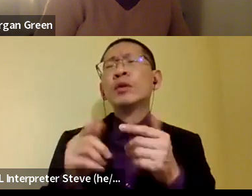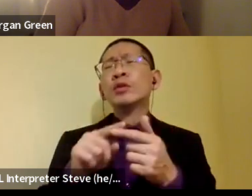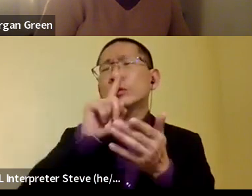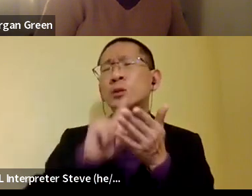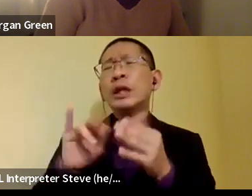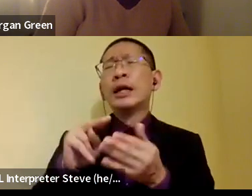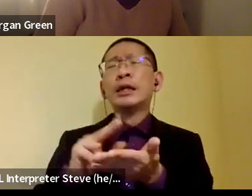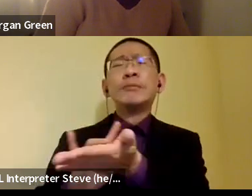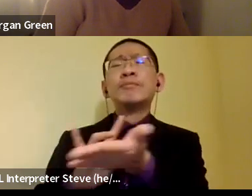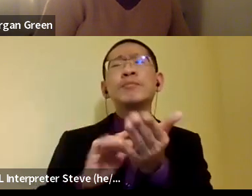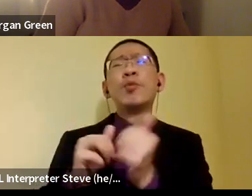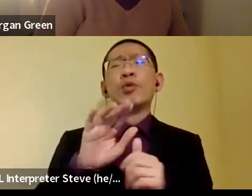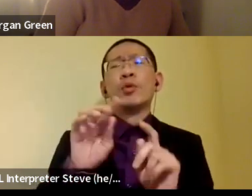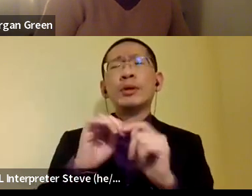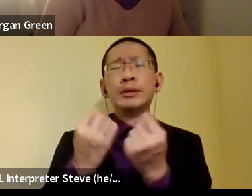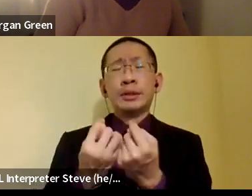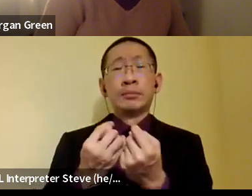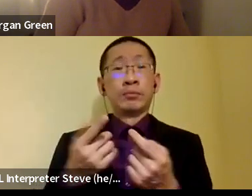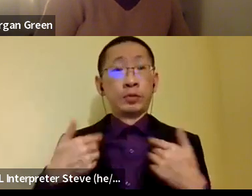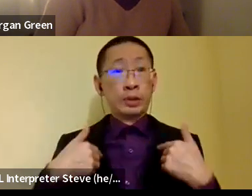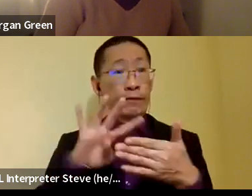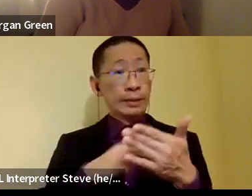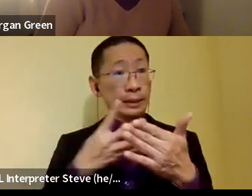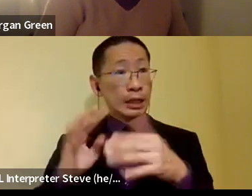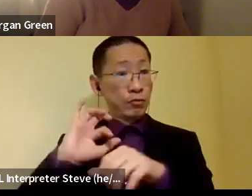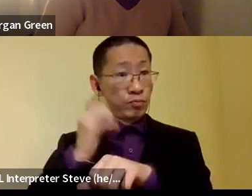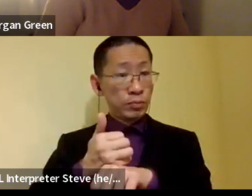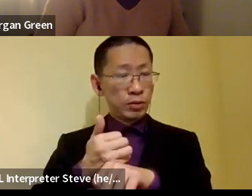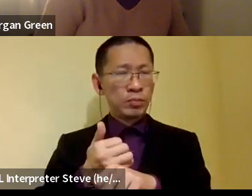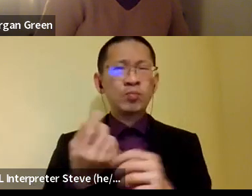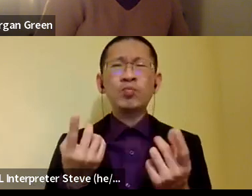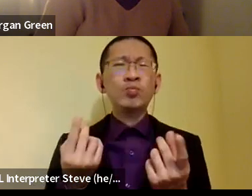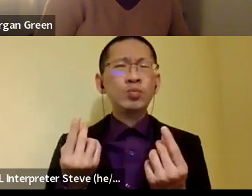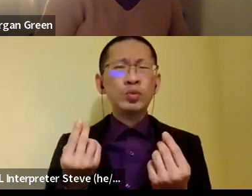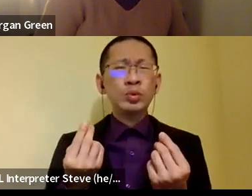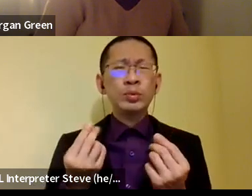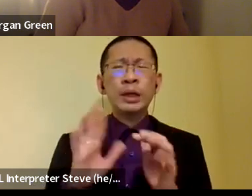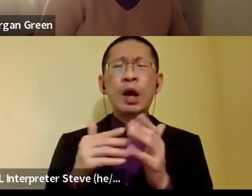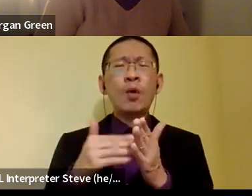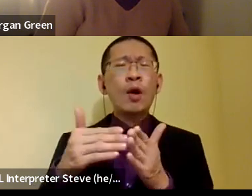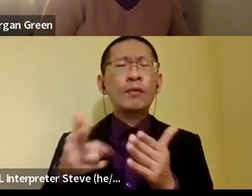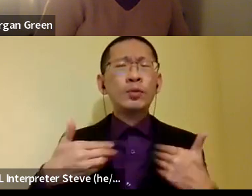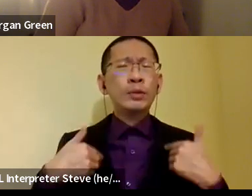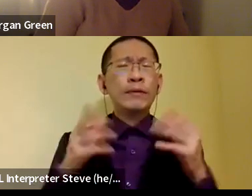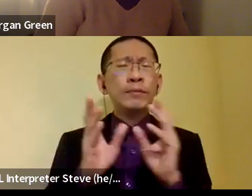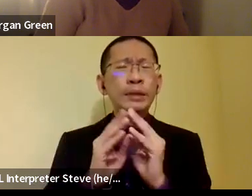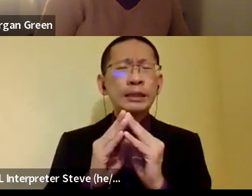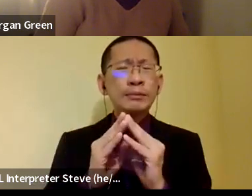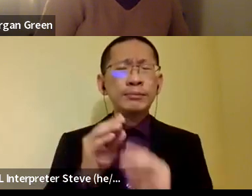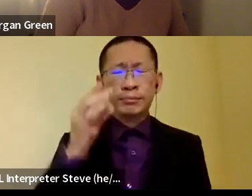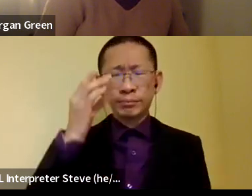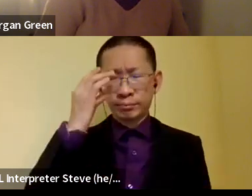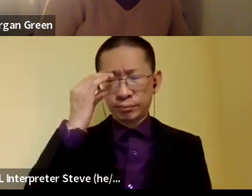your teams? And if there's a schedule around that, what's the frequency of it?